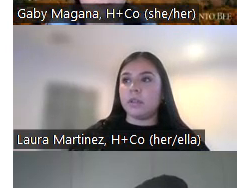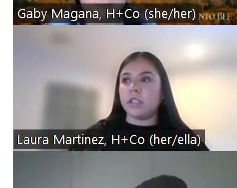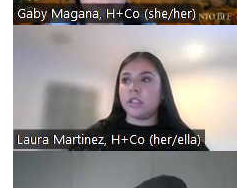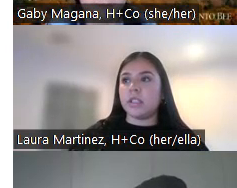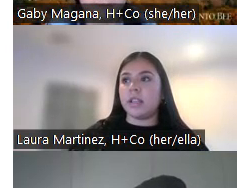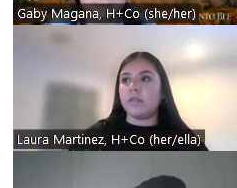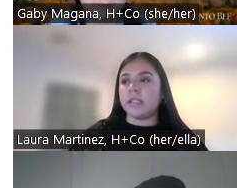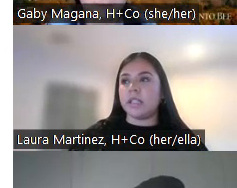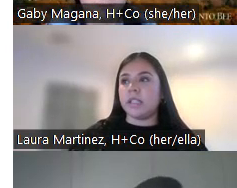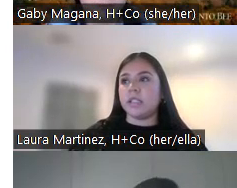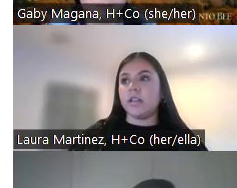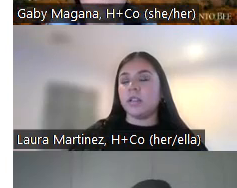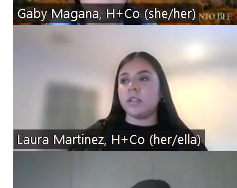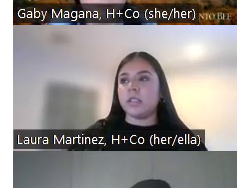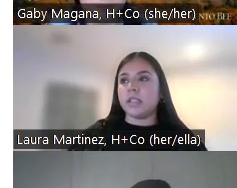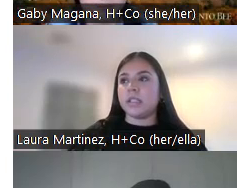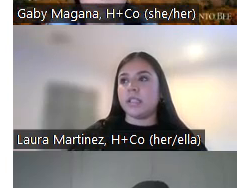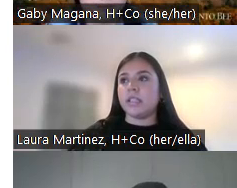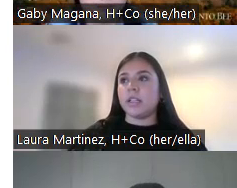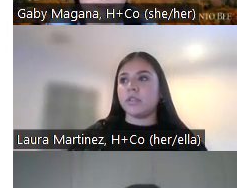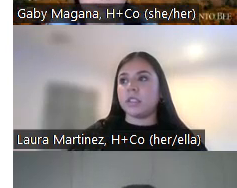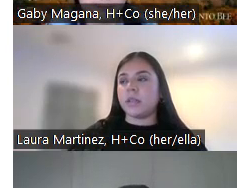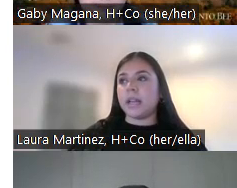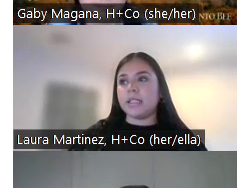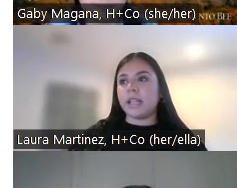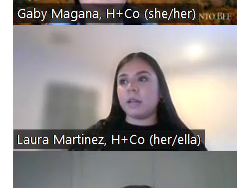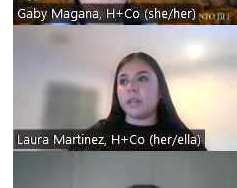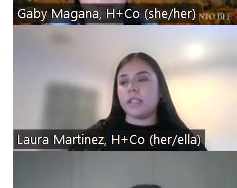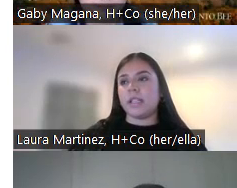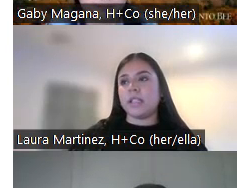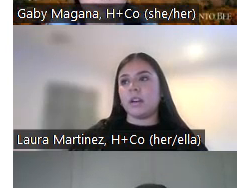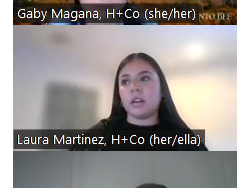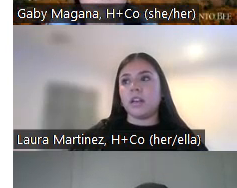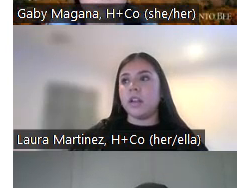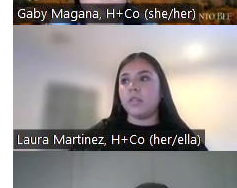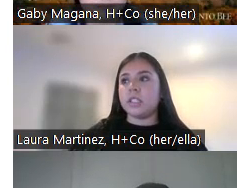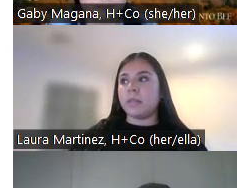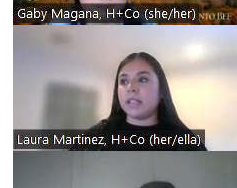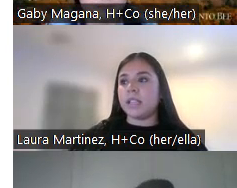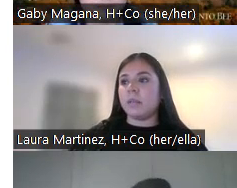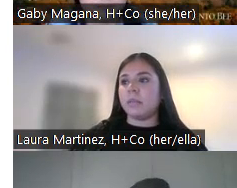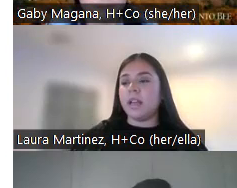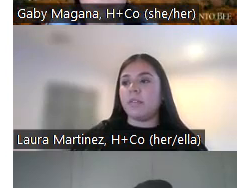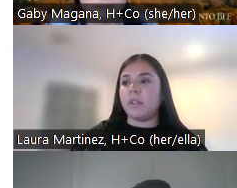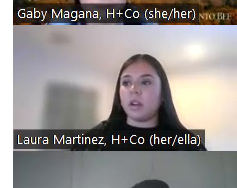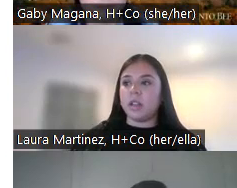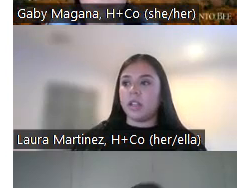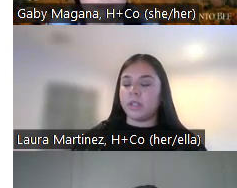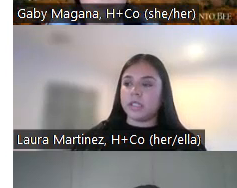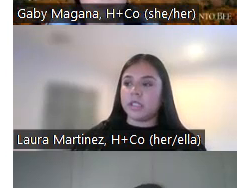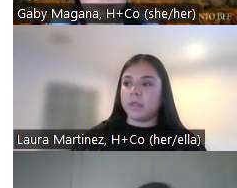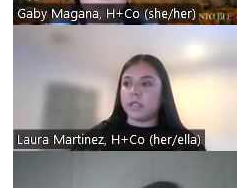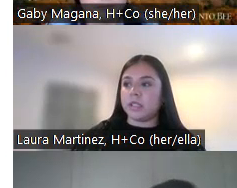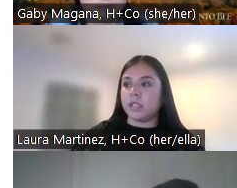CSC members and residents do CSC-first name last name, residents are first name last name, and for all